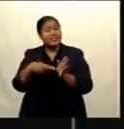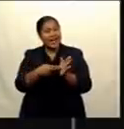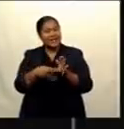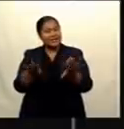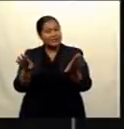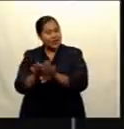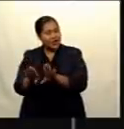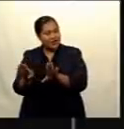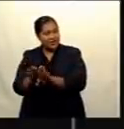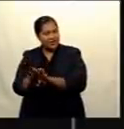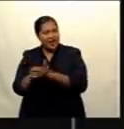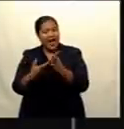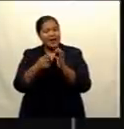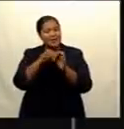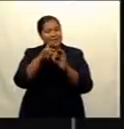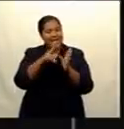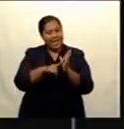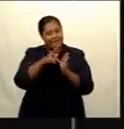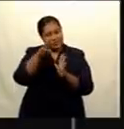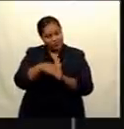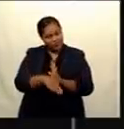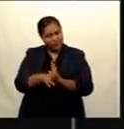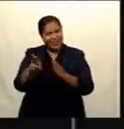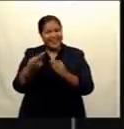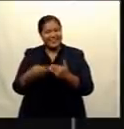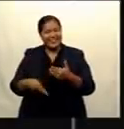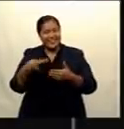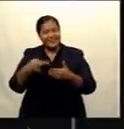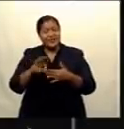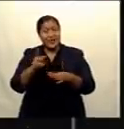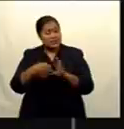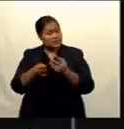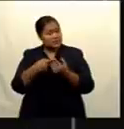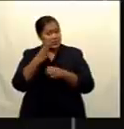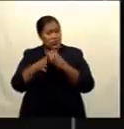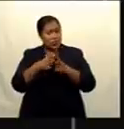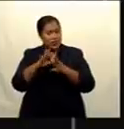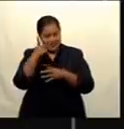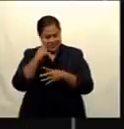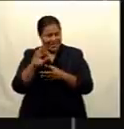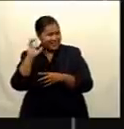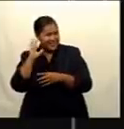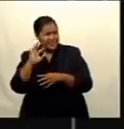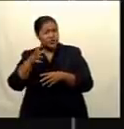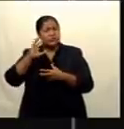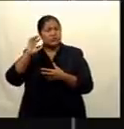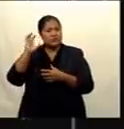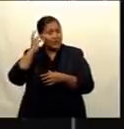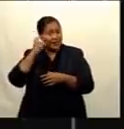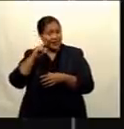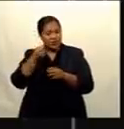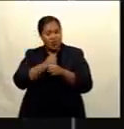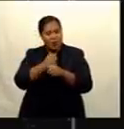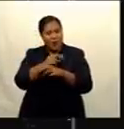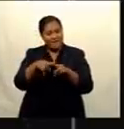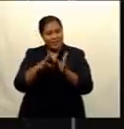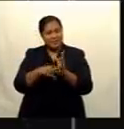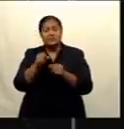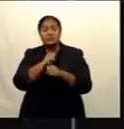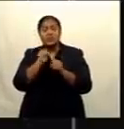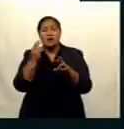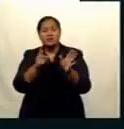lockdown, and RBF drops lending rates. For these stories and others, you can tune in to our sister radio station Gold FM. To our poll